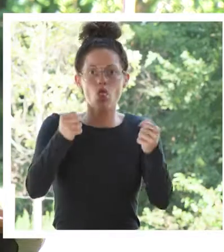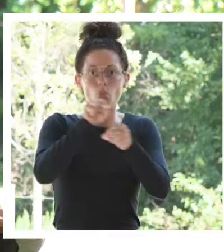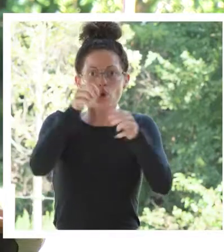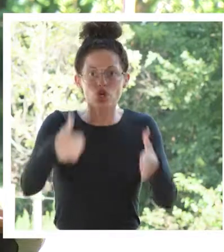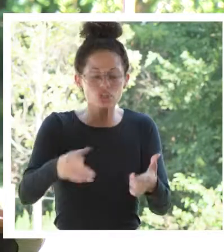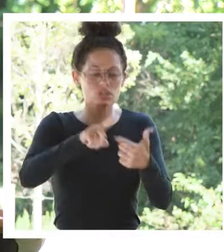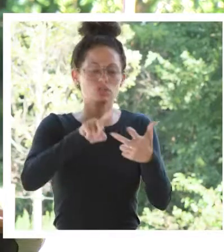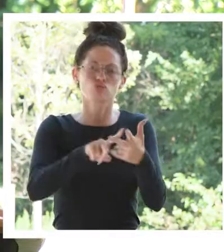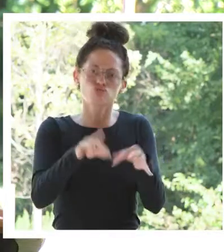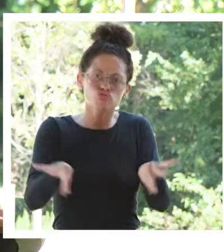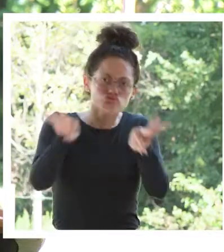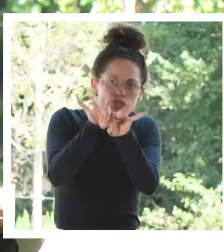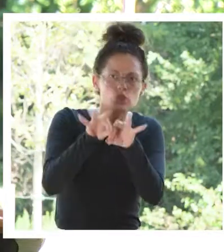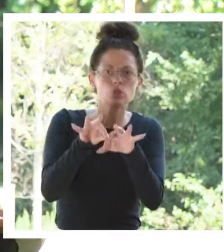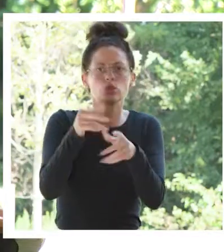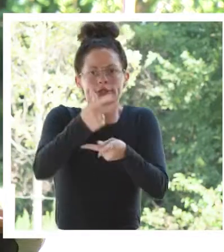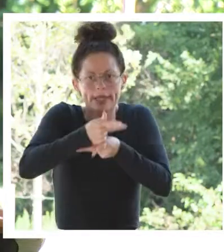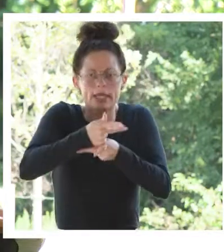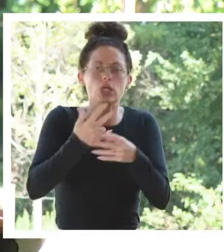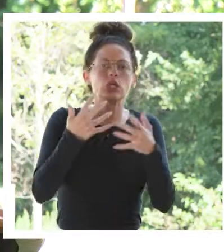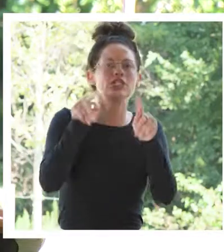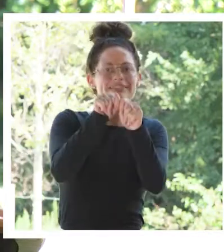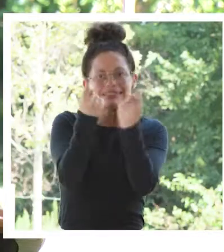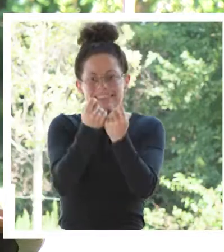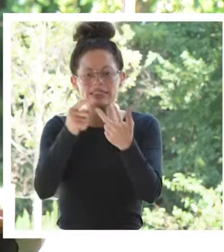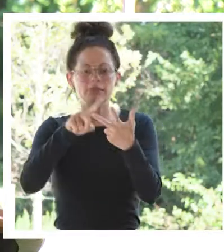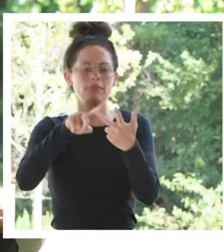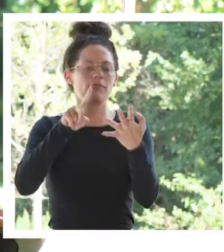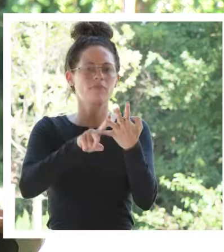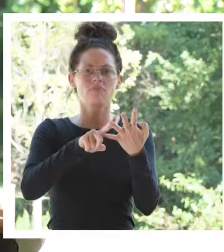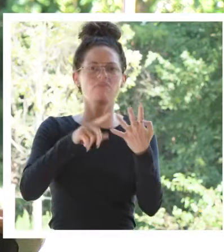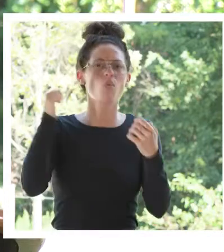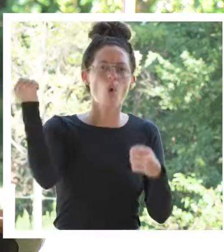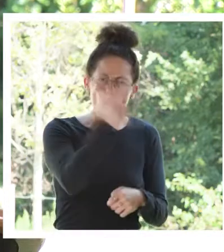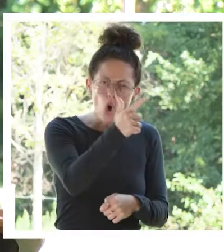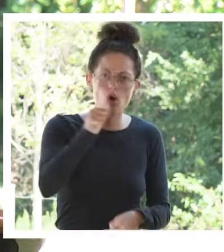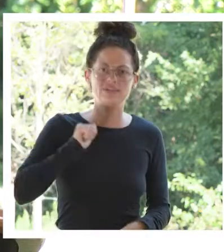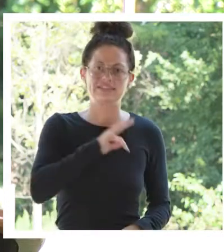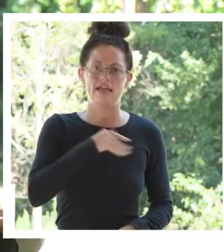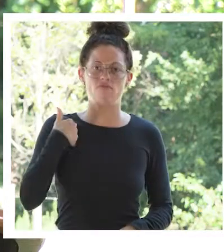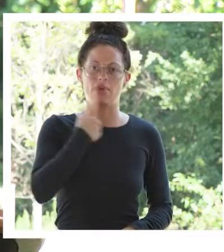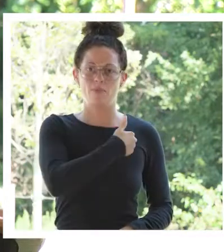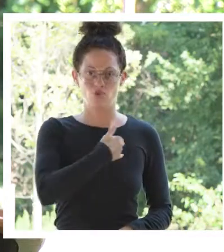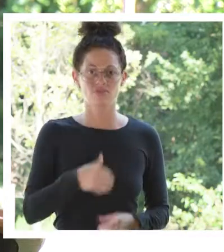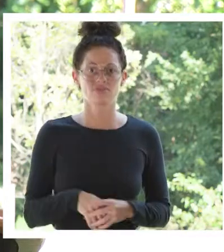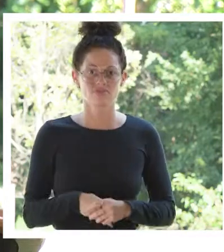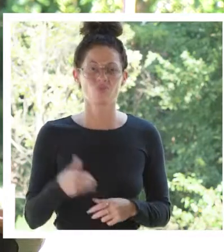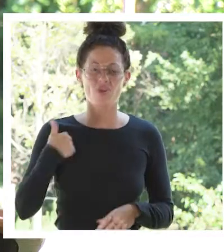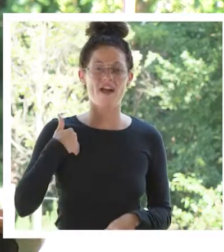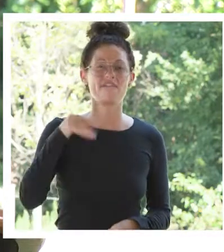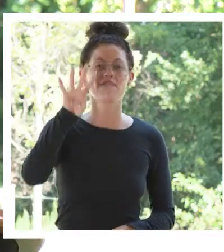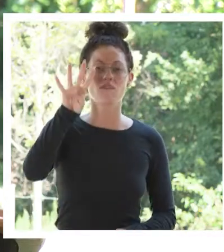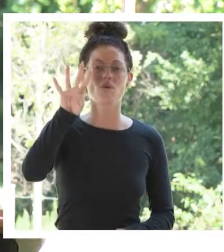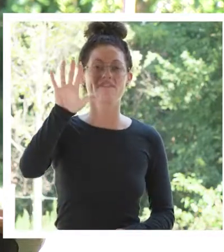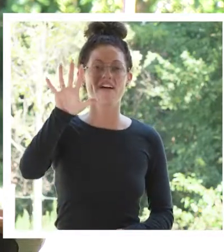our critical care team, and our facility staff. Every individual on our 4,500 member team,